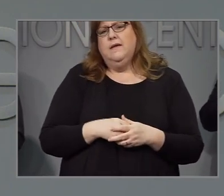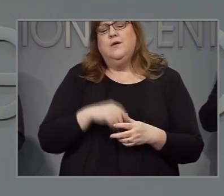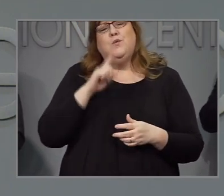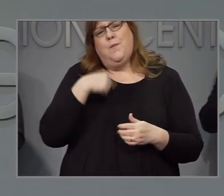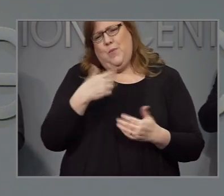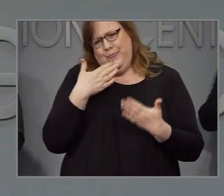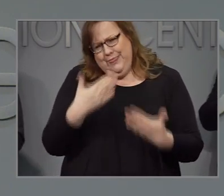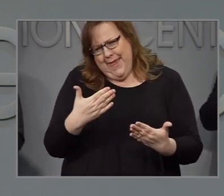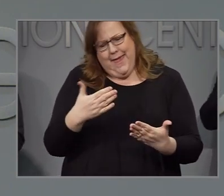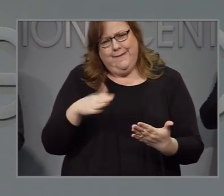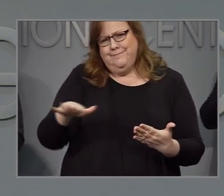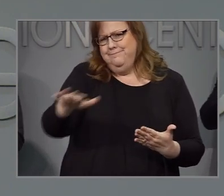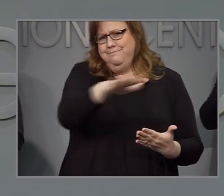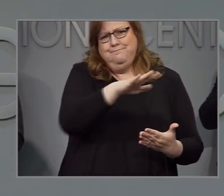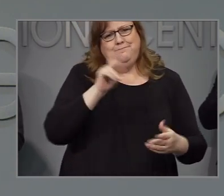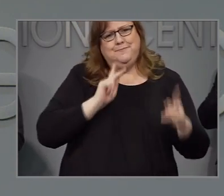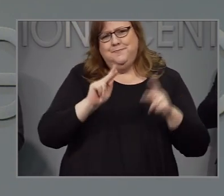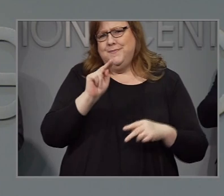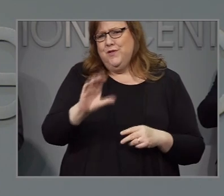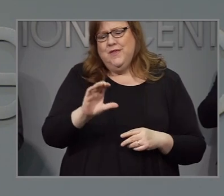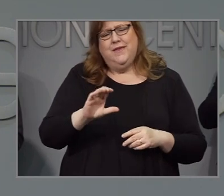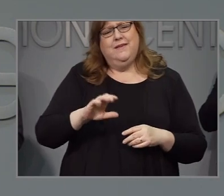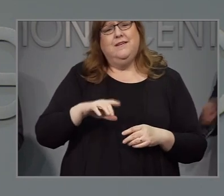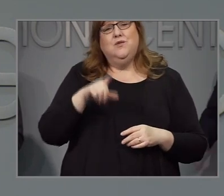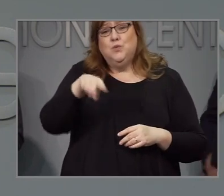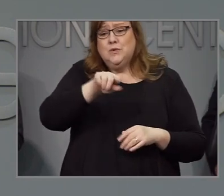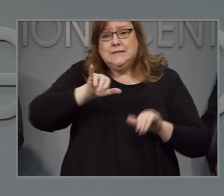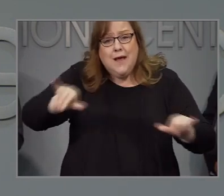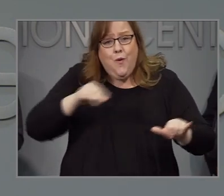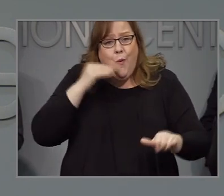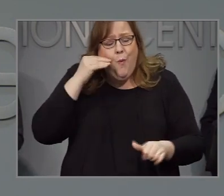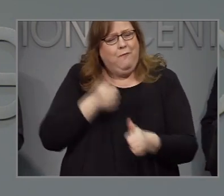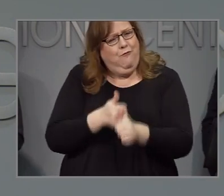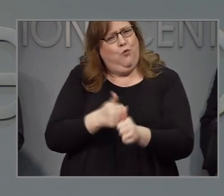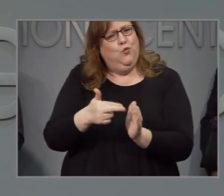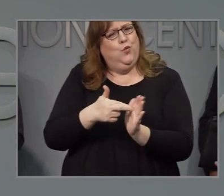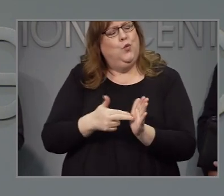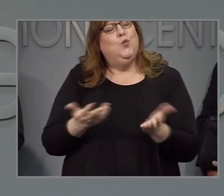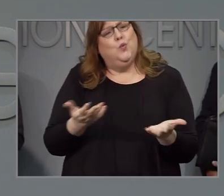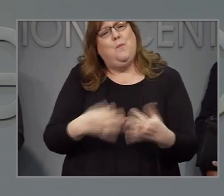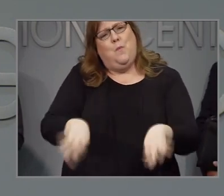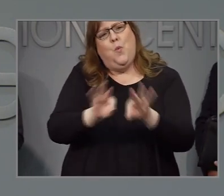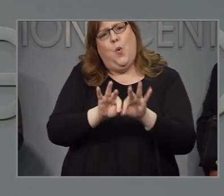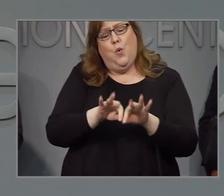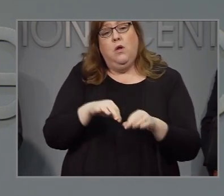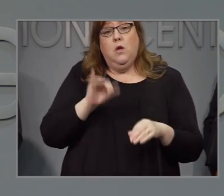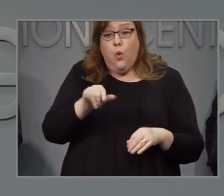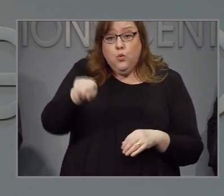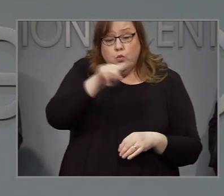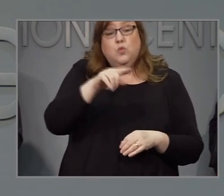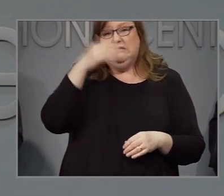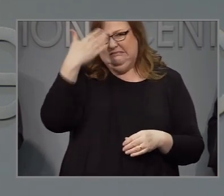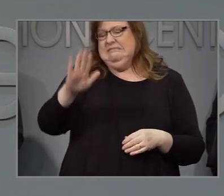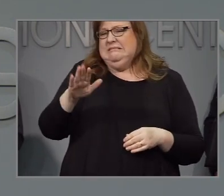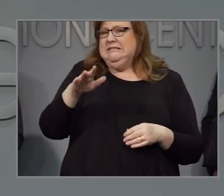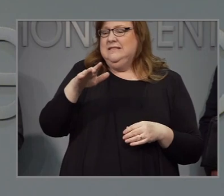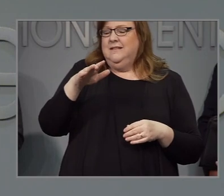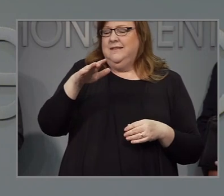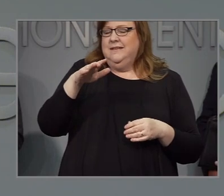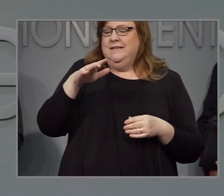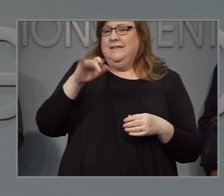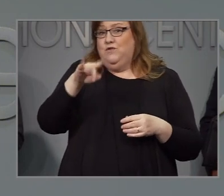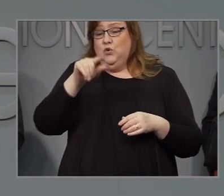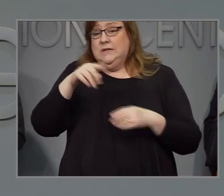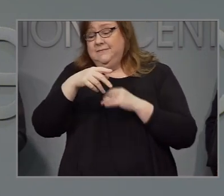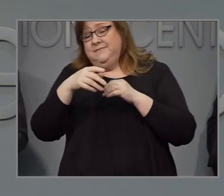for abiding by the rules of staying at home, and for those that do need to go out to work at essential businesses to really try to slow the spread of